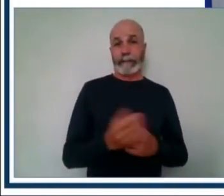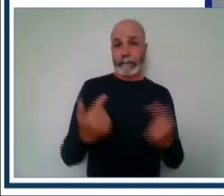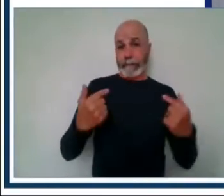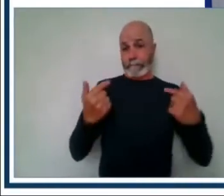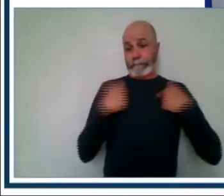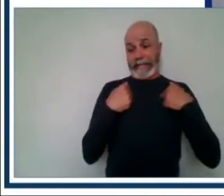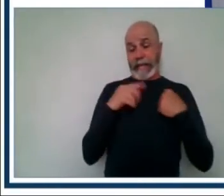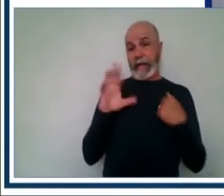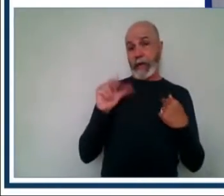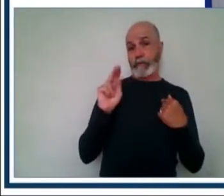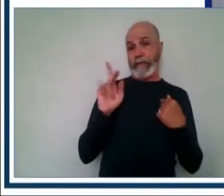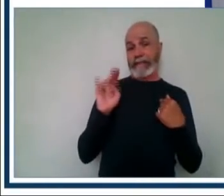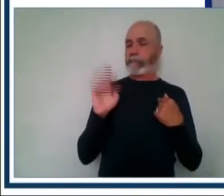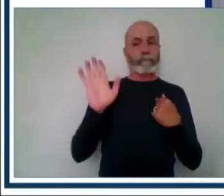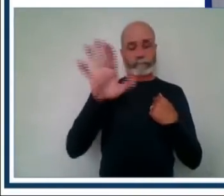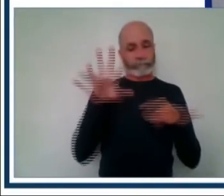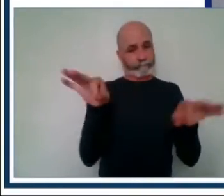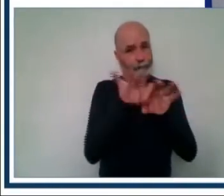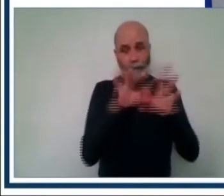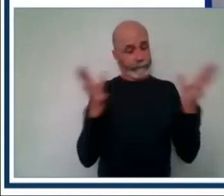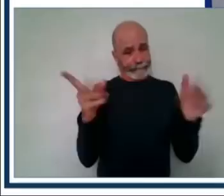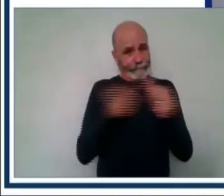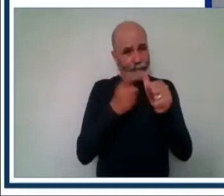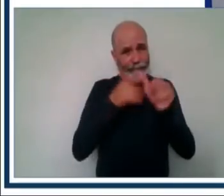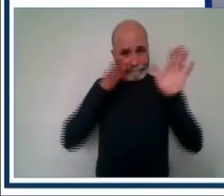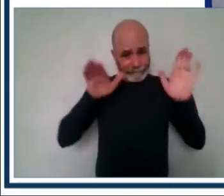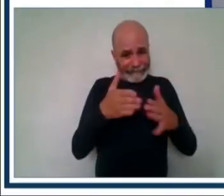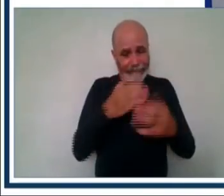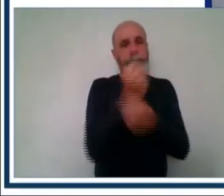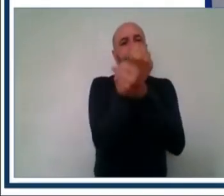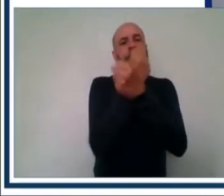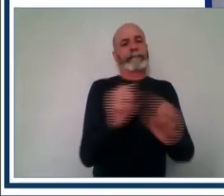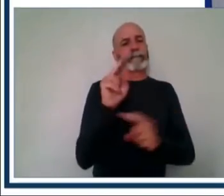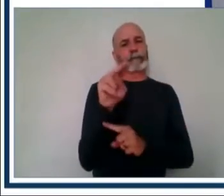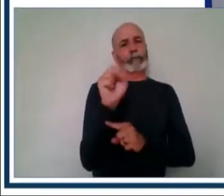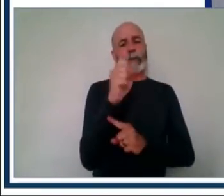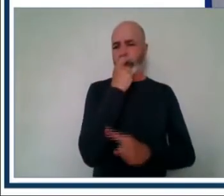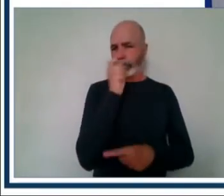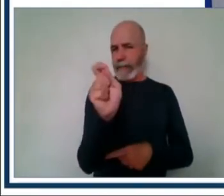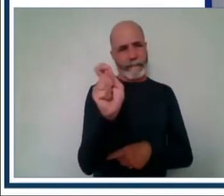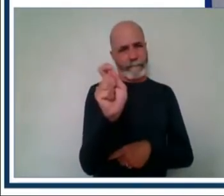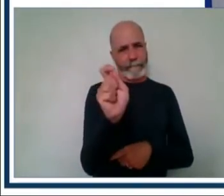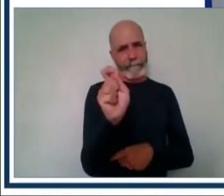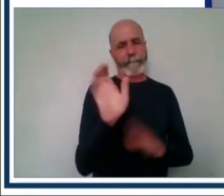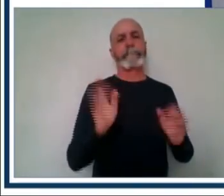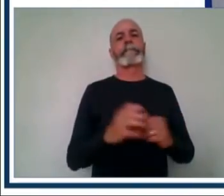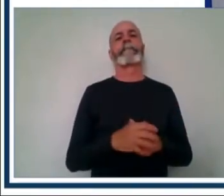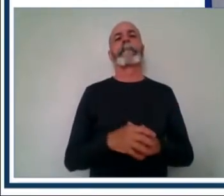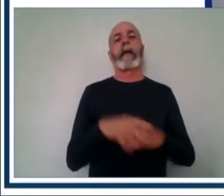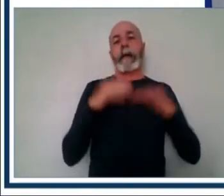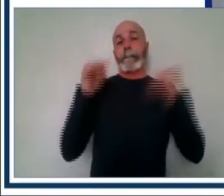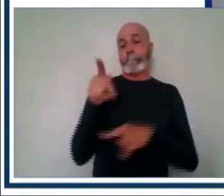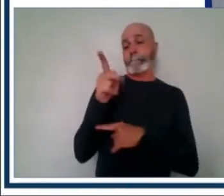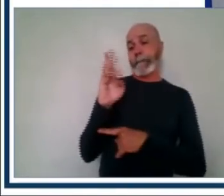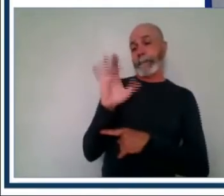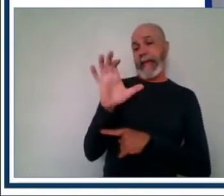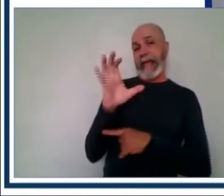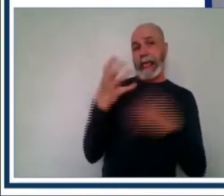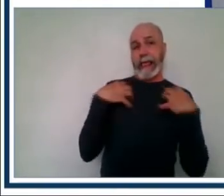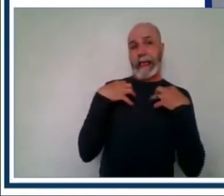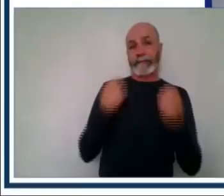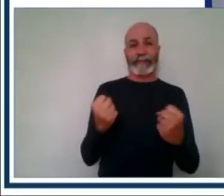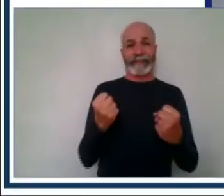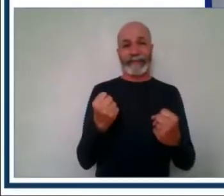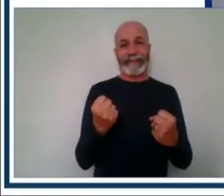needs to be what I need to look at with the public health team, and we don't need to think about what's happening outside of our